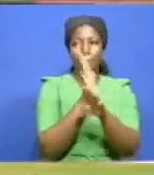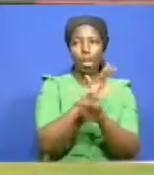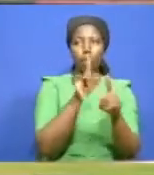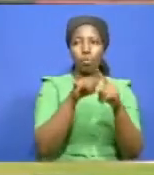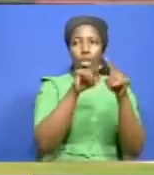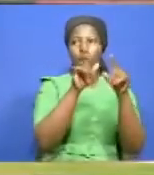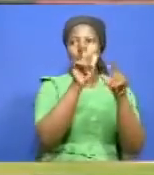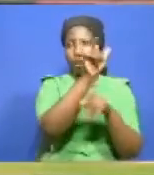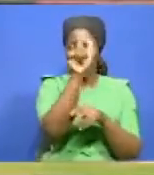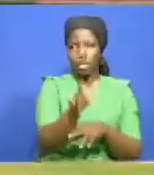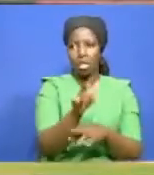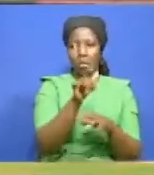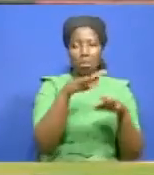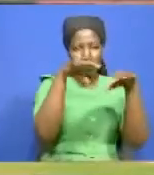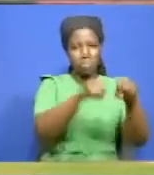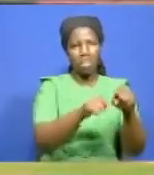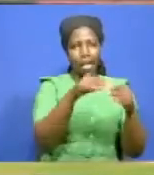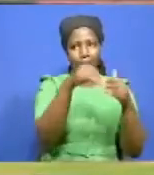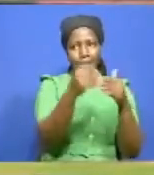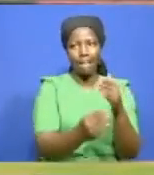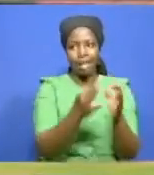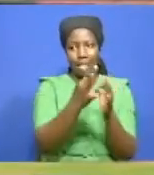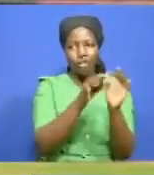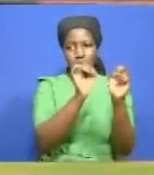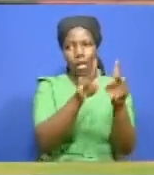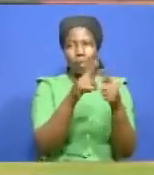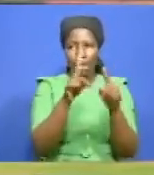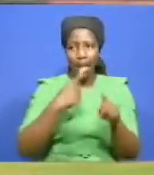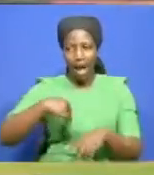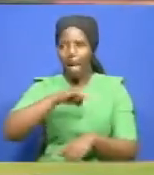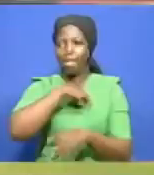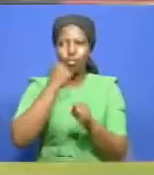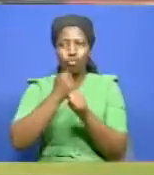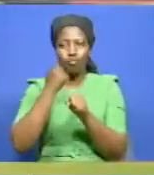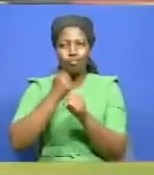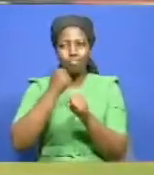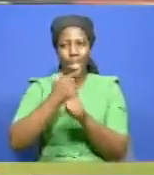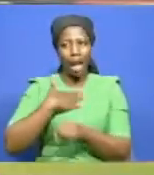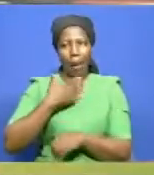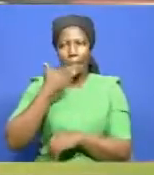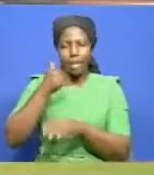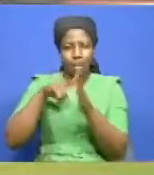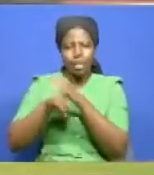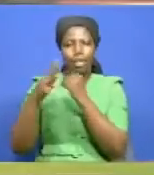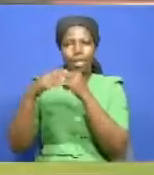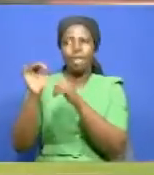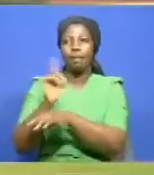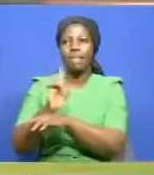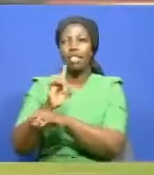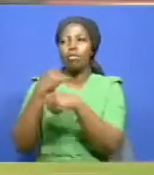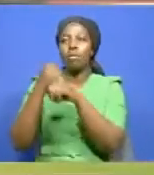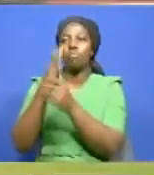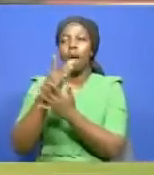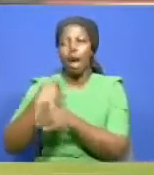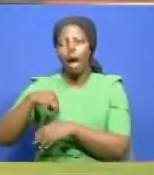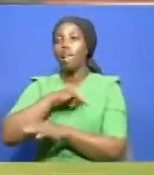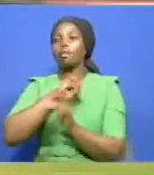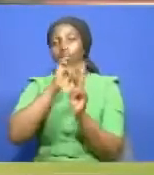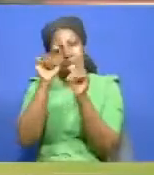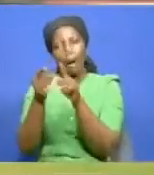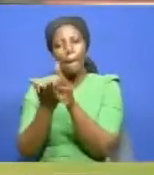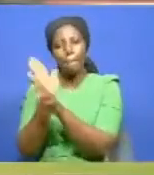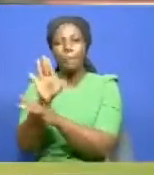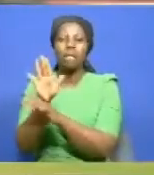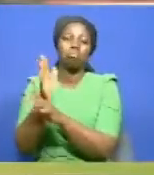booking a ticket okay, but we will do our best in the 90 minutes to make sure that we can come back into the picture,